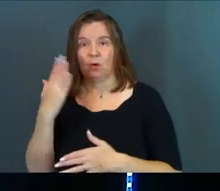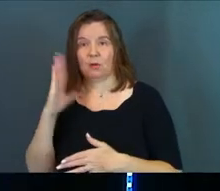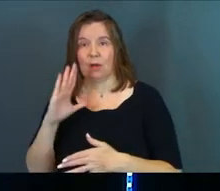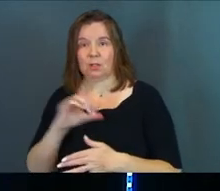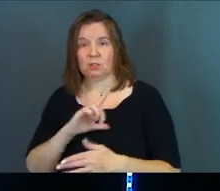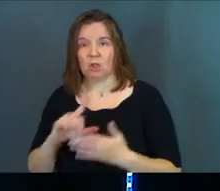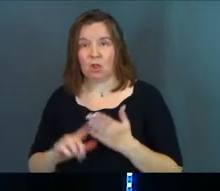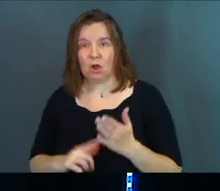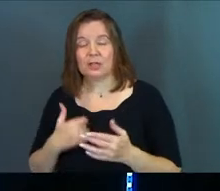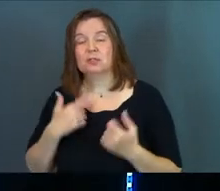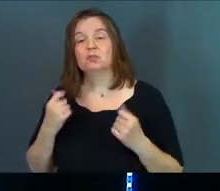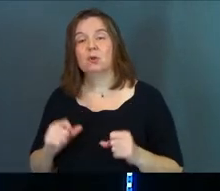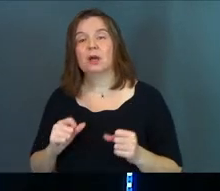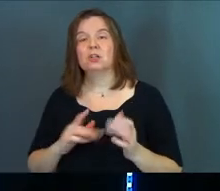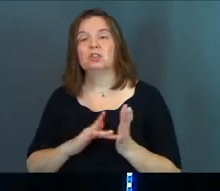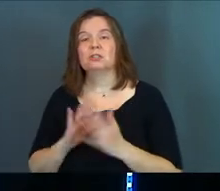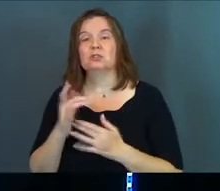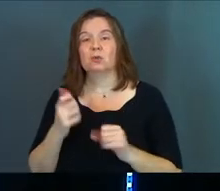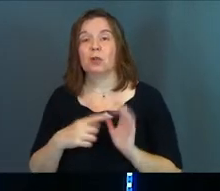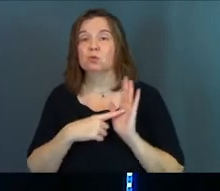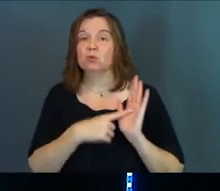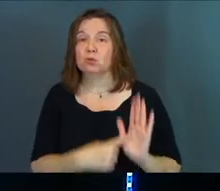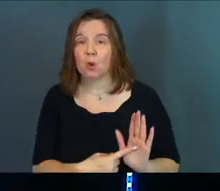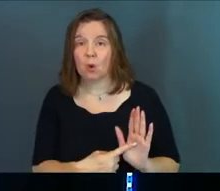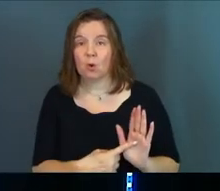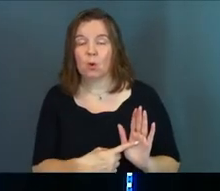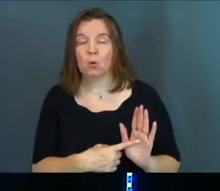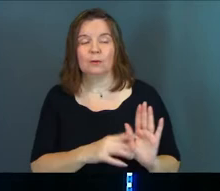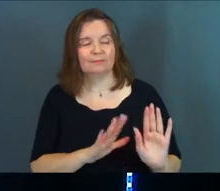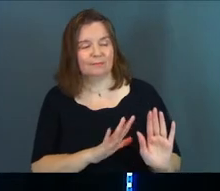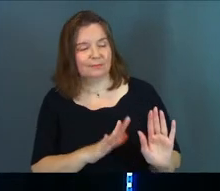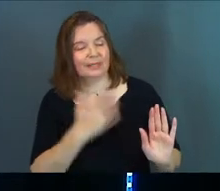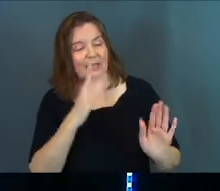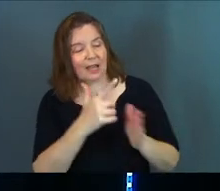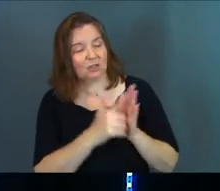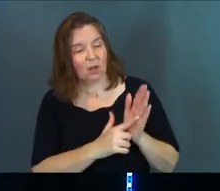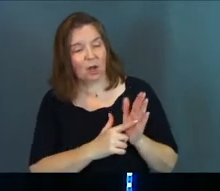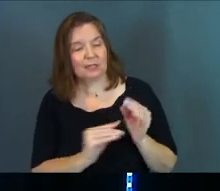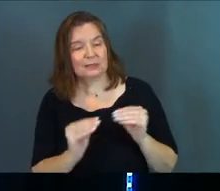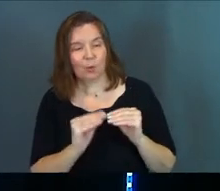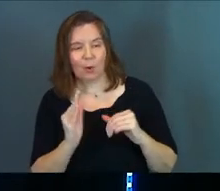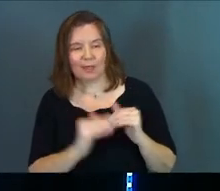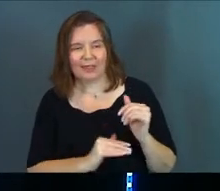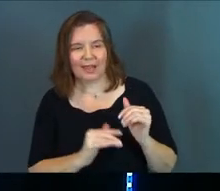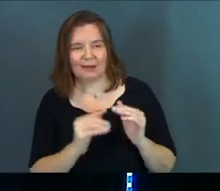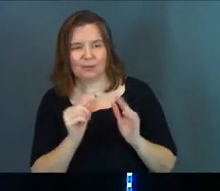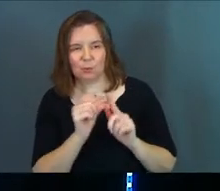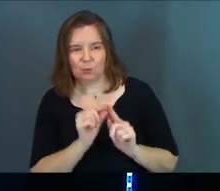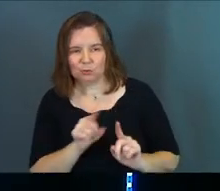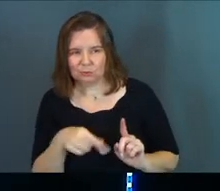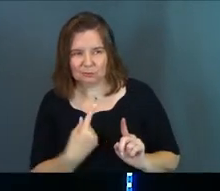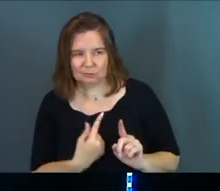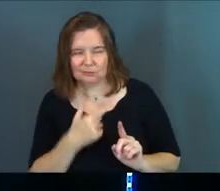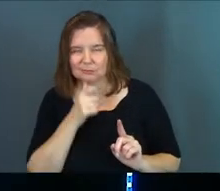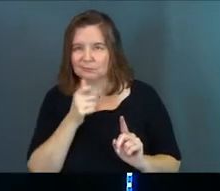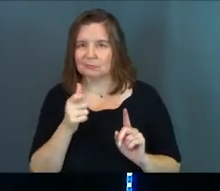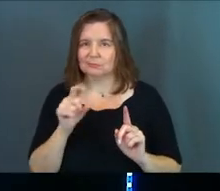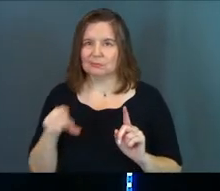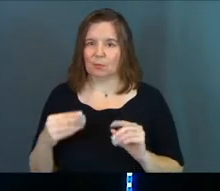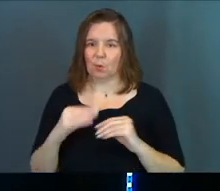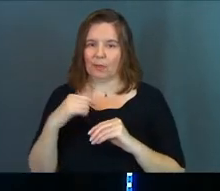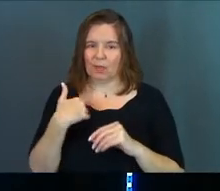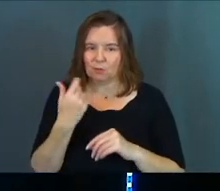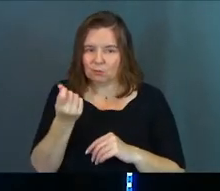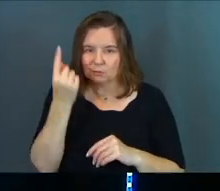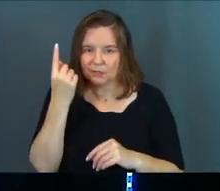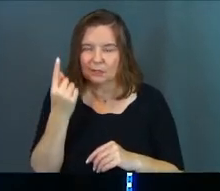law. Jesus is trying to show the Pharisees, hey, God's law is so much more than you think. Okay, God's law is so much more than